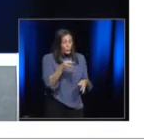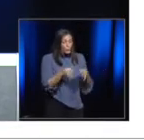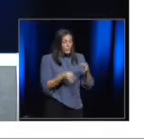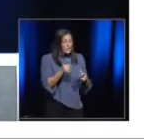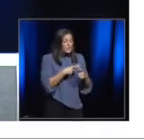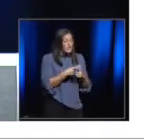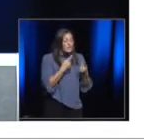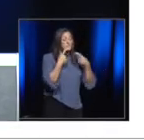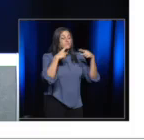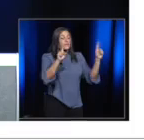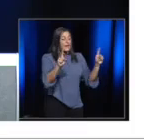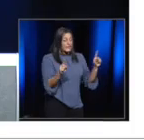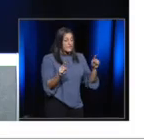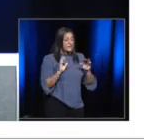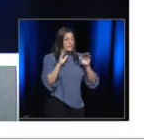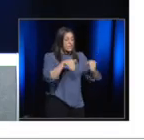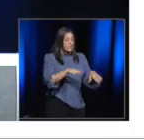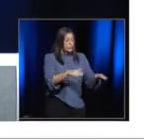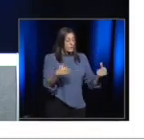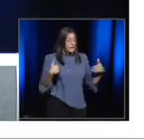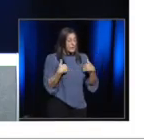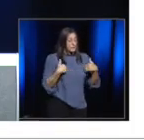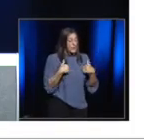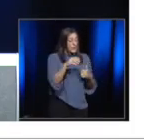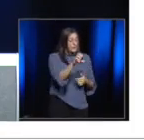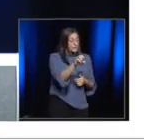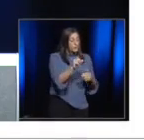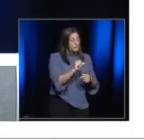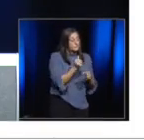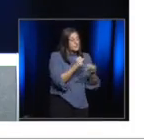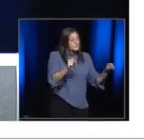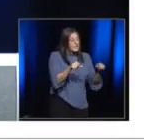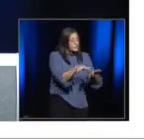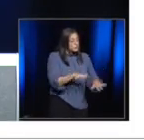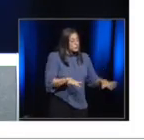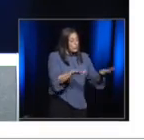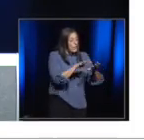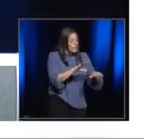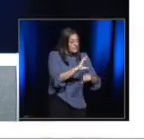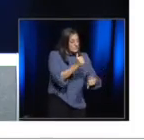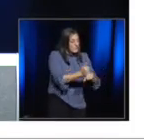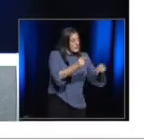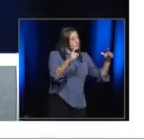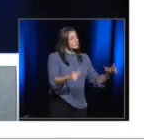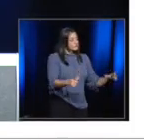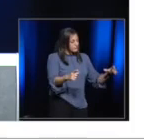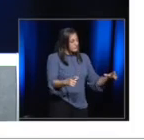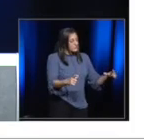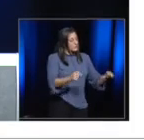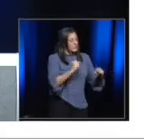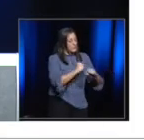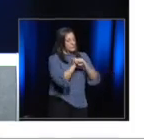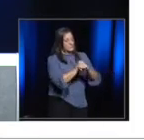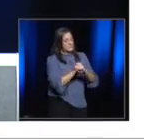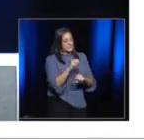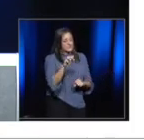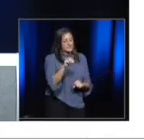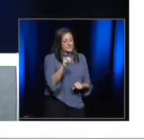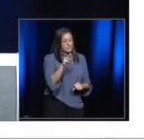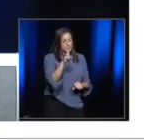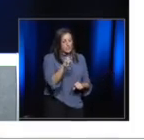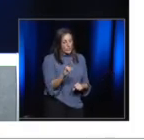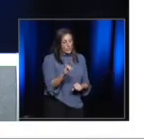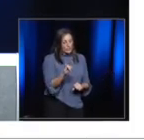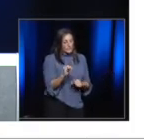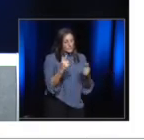Sanctuary, out to 12 nautical miles, was created using the Fisheries Act and Marine Mammals Protection Act to protect Māui dolphins, with set